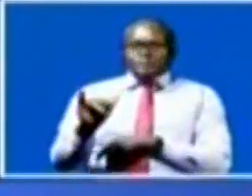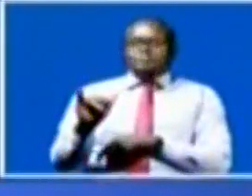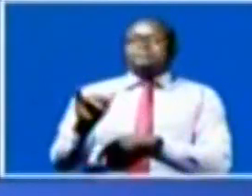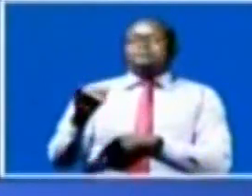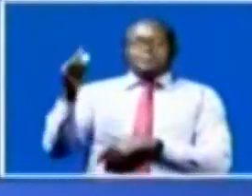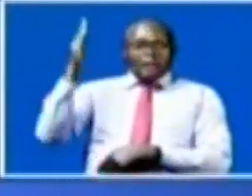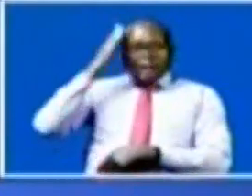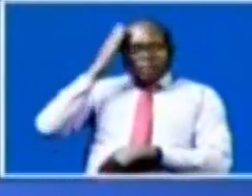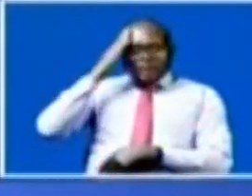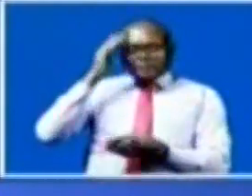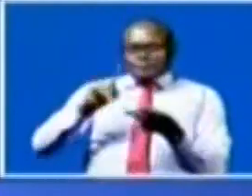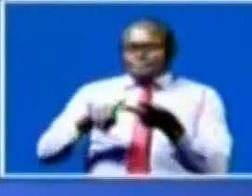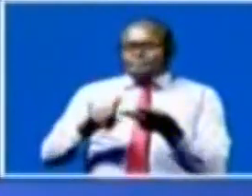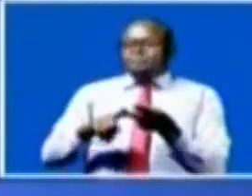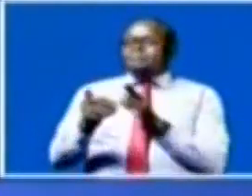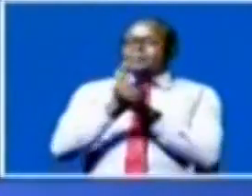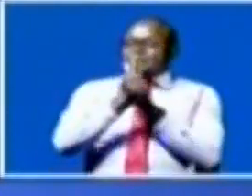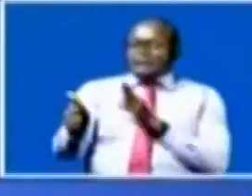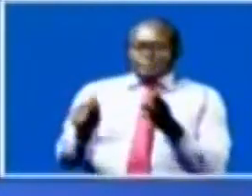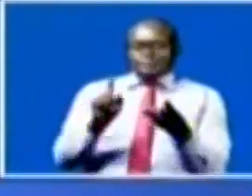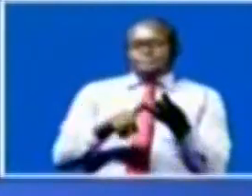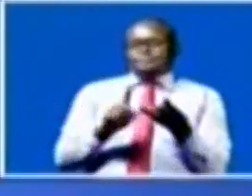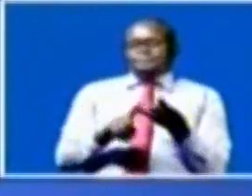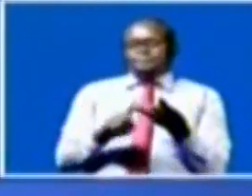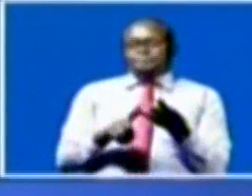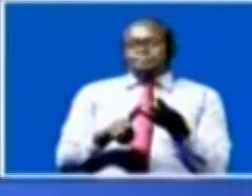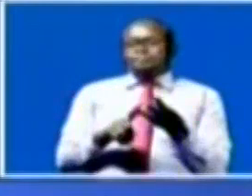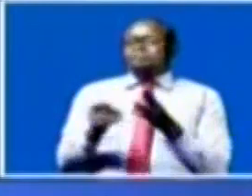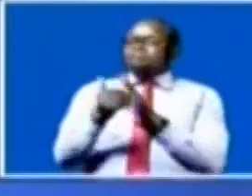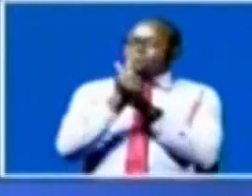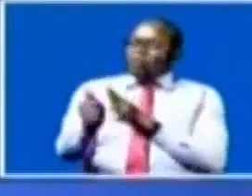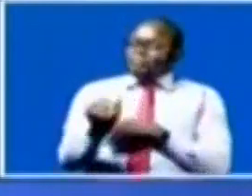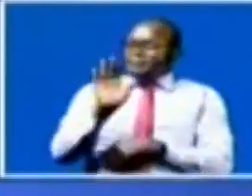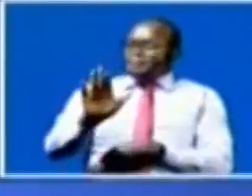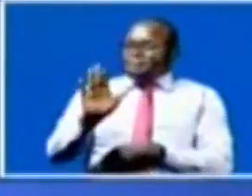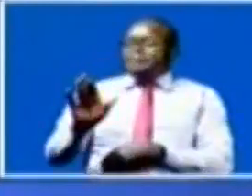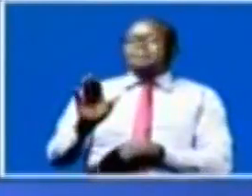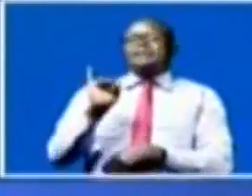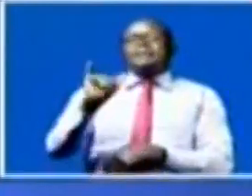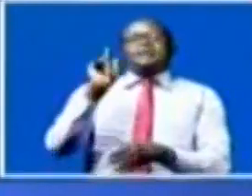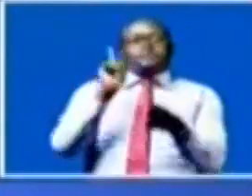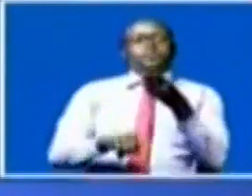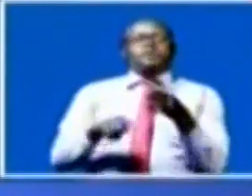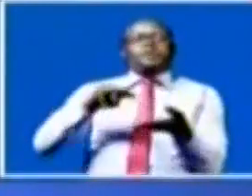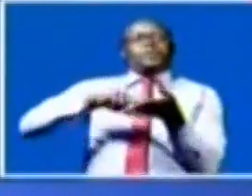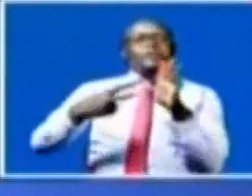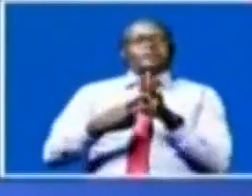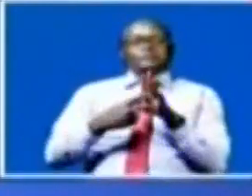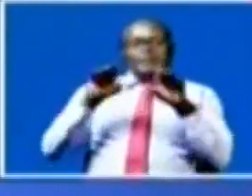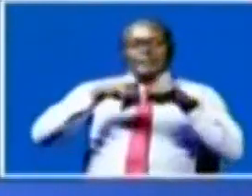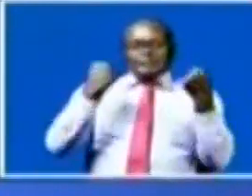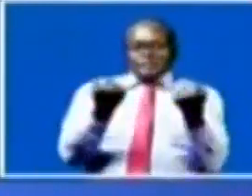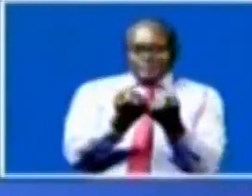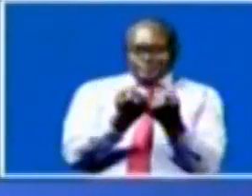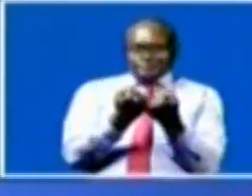acquisition of knowledge, acquisition of skills, and acquisition of competences is what will define a